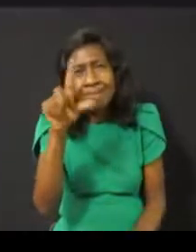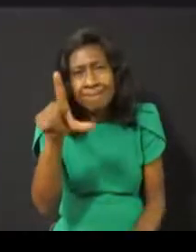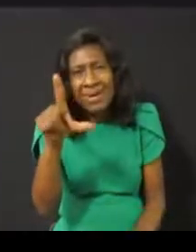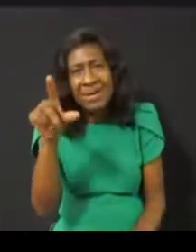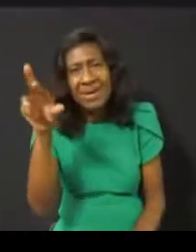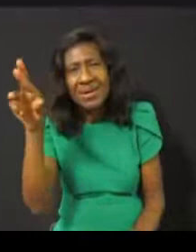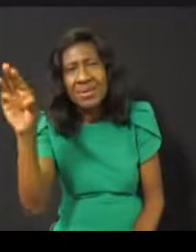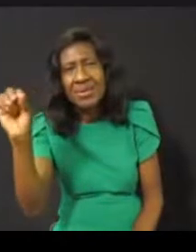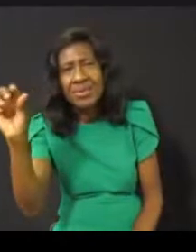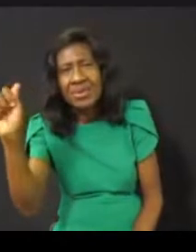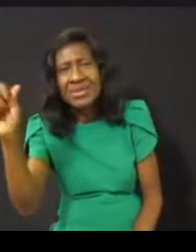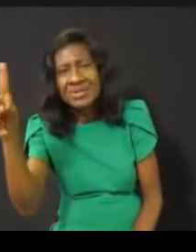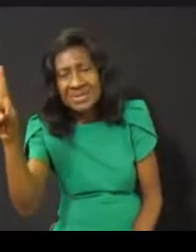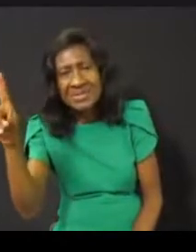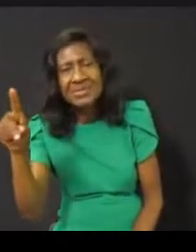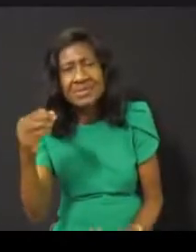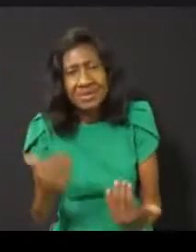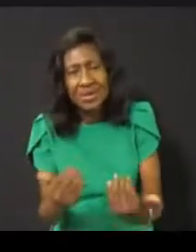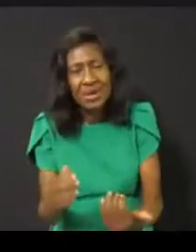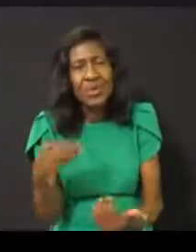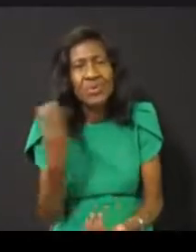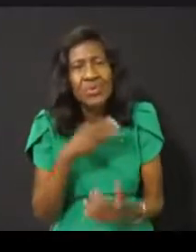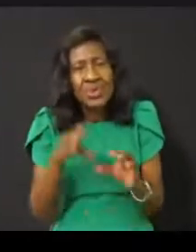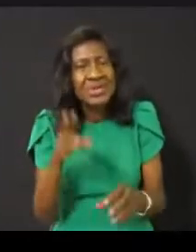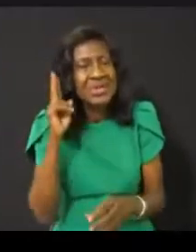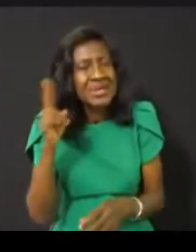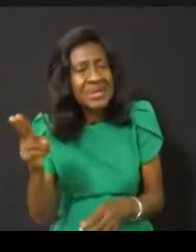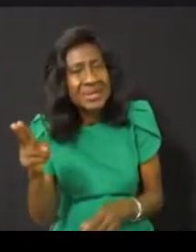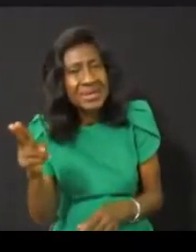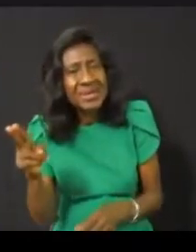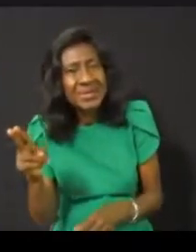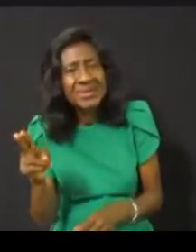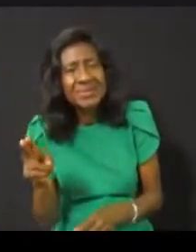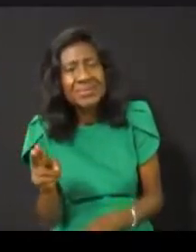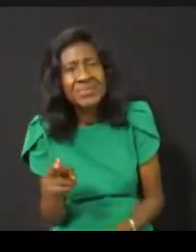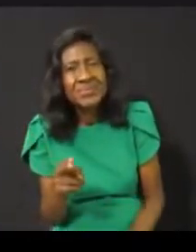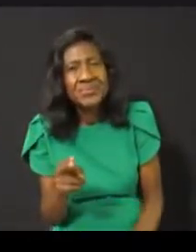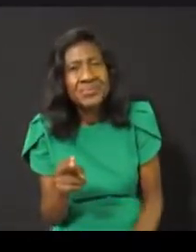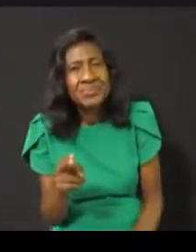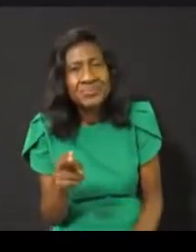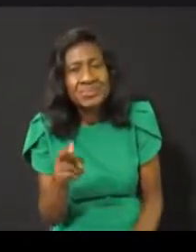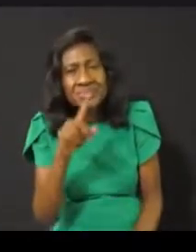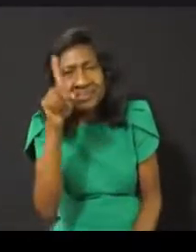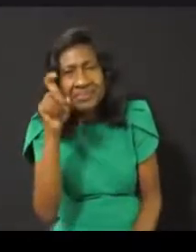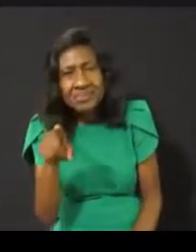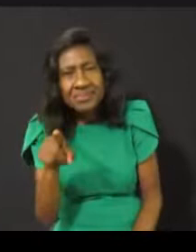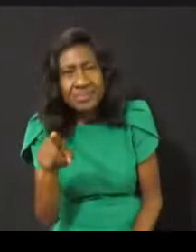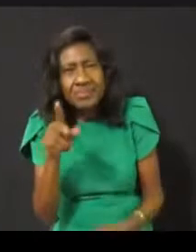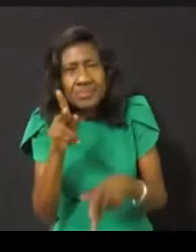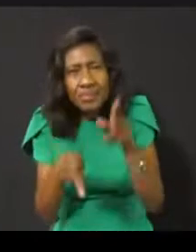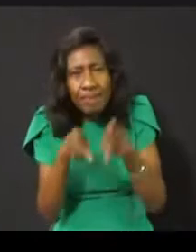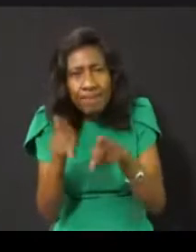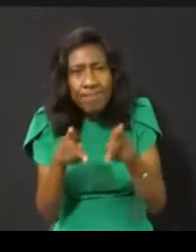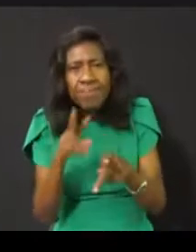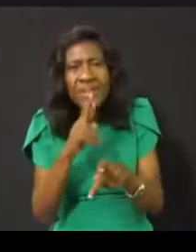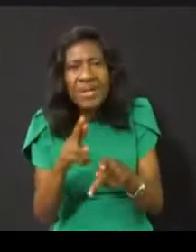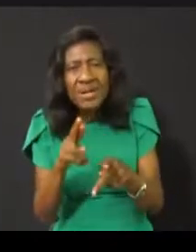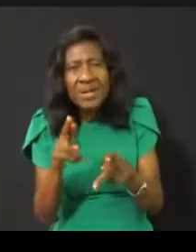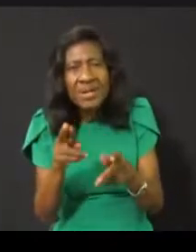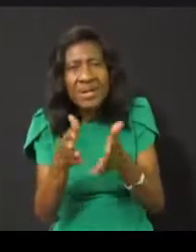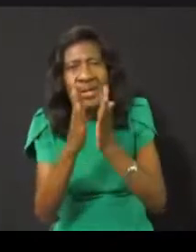Sorry, Simon. There we go. Yep, we can hear you now. Thank you very much. Okay, So, wonderful. Thank you so much. Of course, people are still